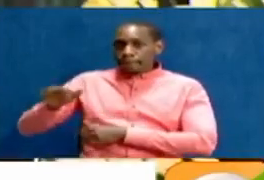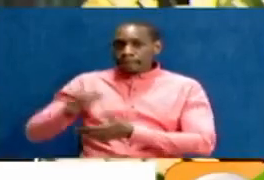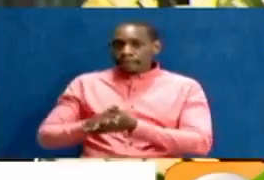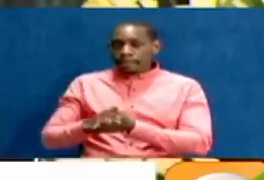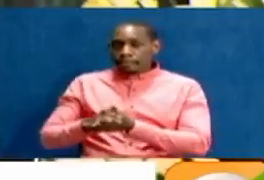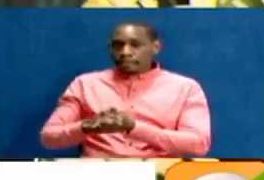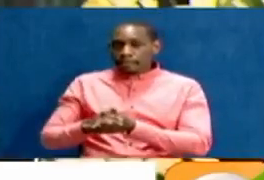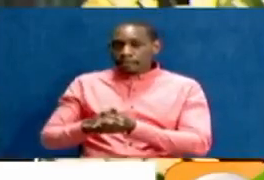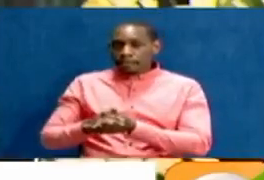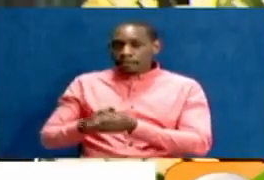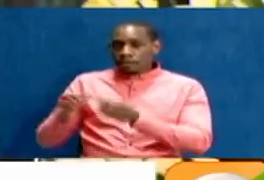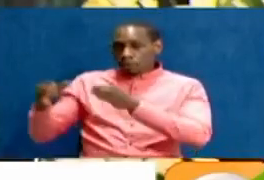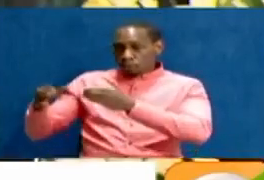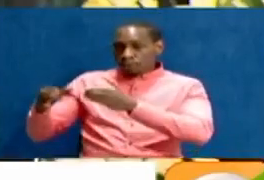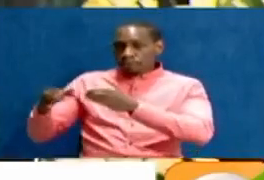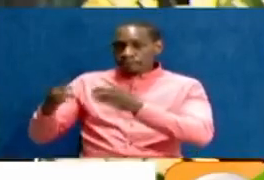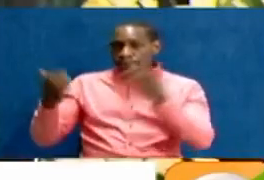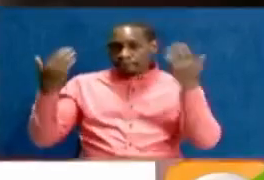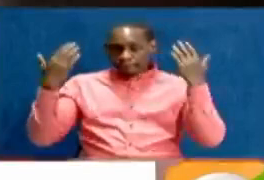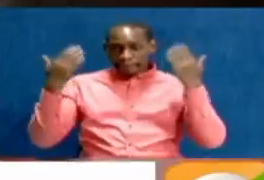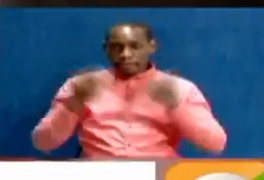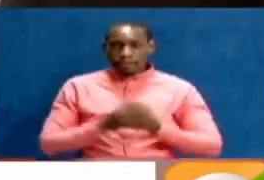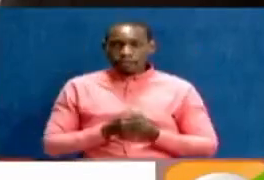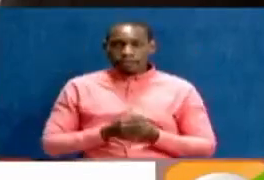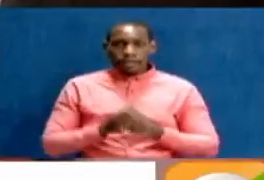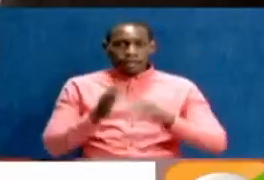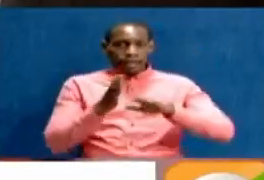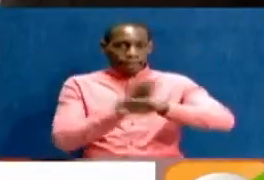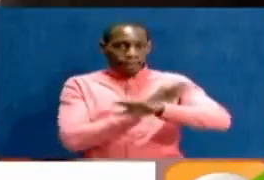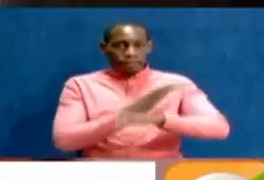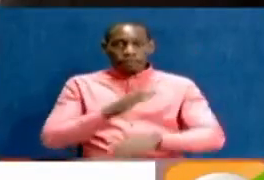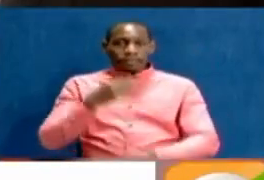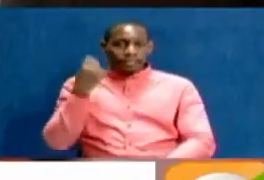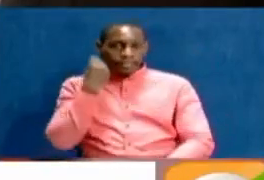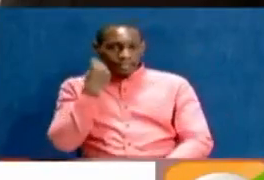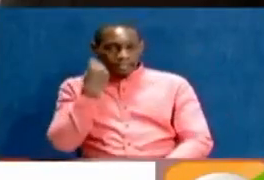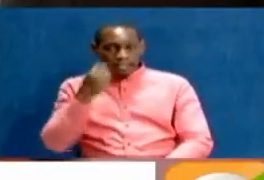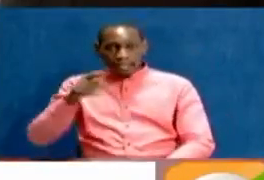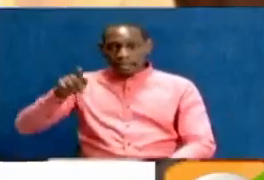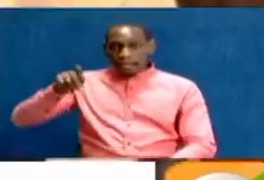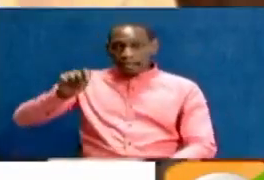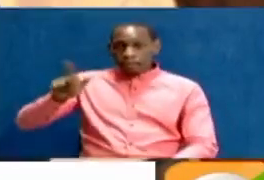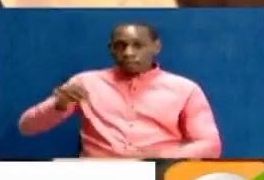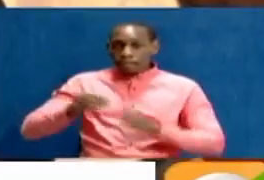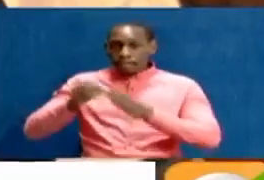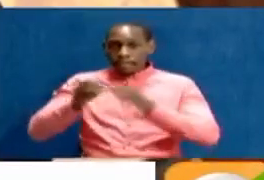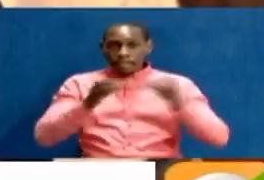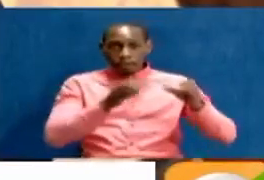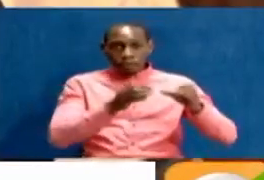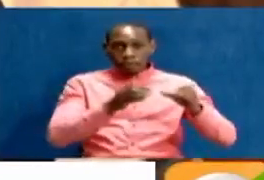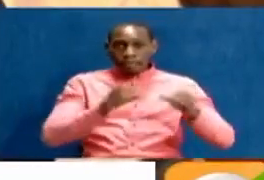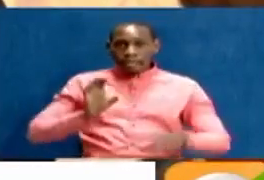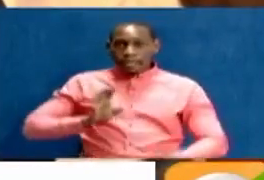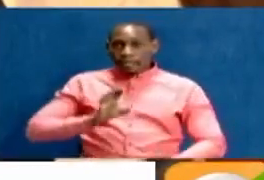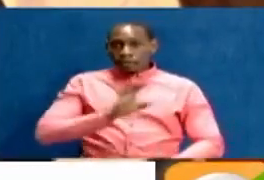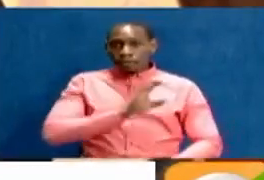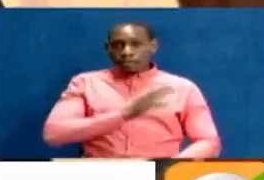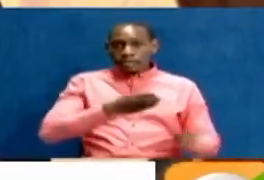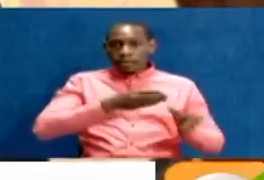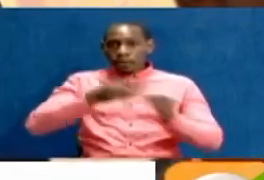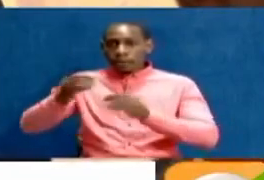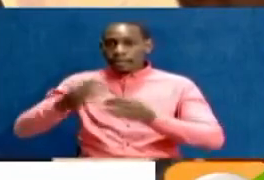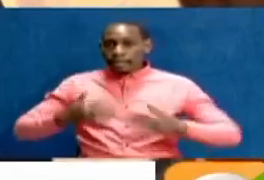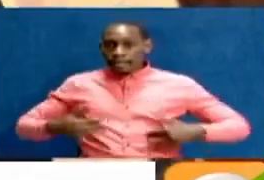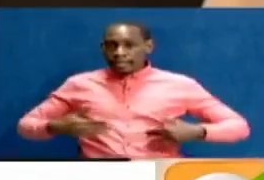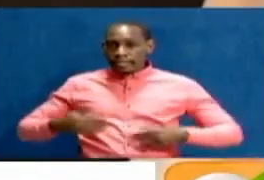parliamentary fraternity forever. Prior to his falling ill, Koinange led a delegation of his committee to Garissa